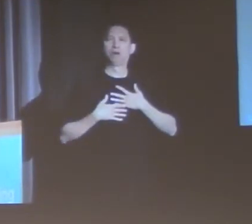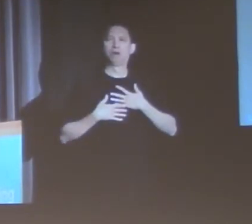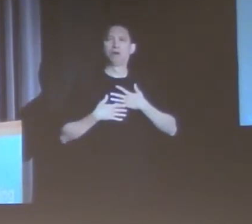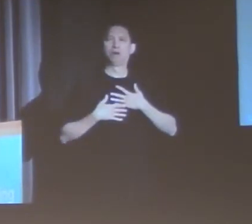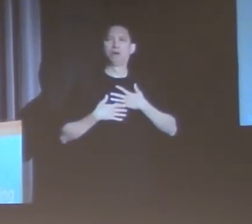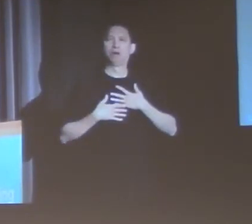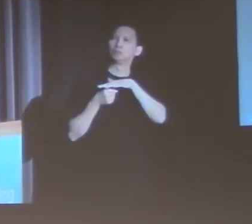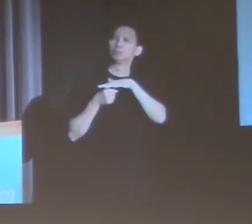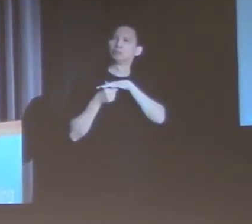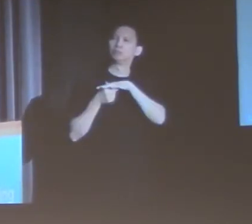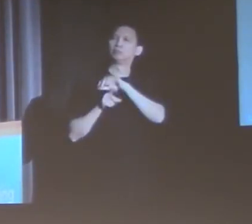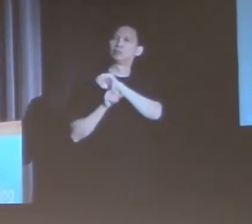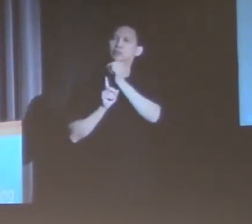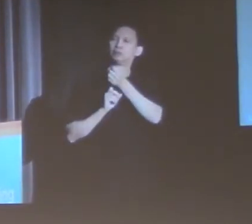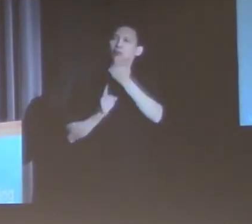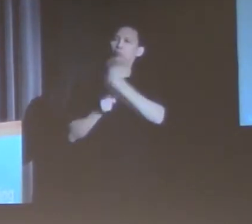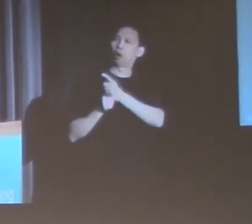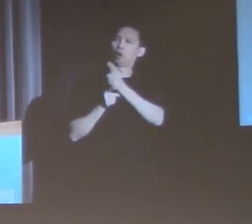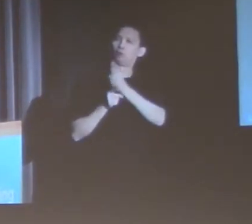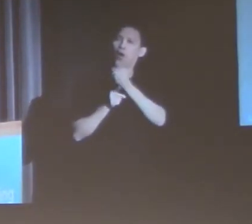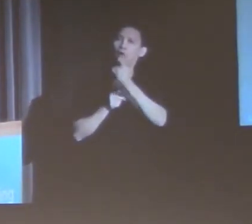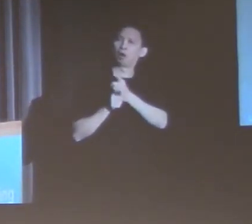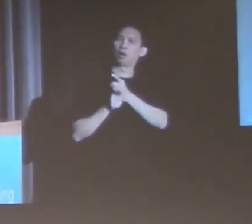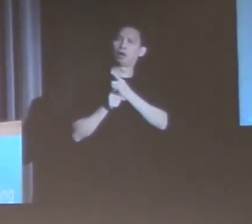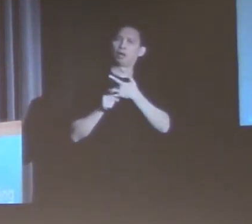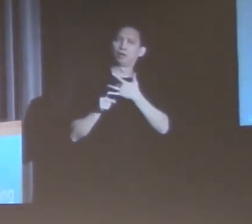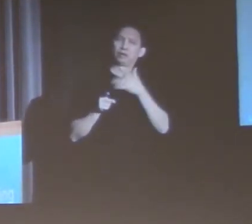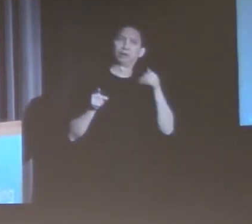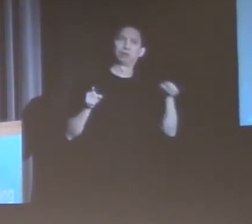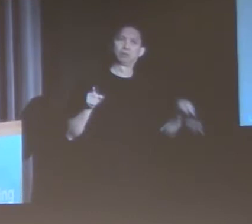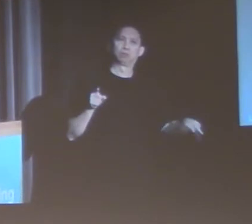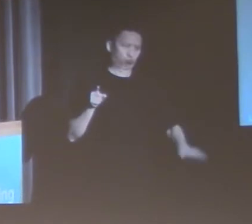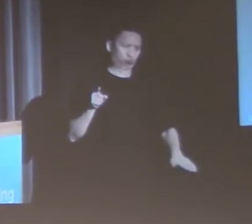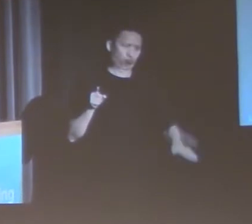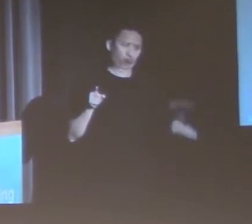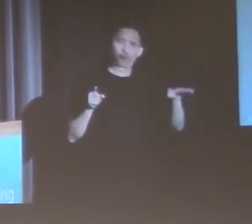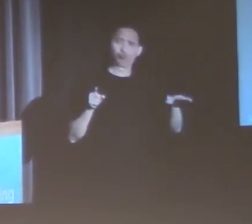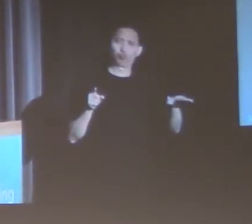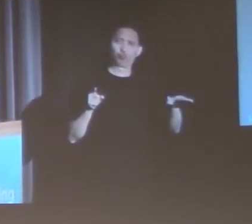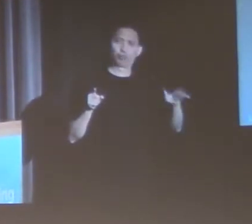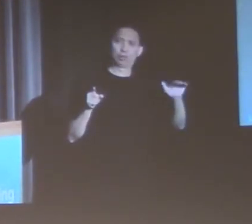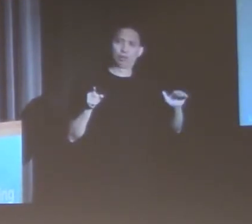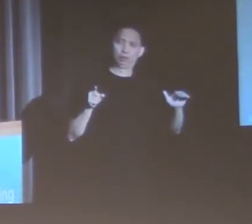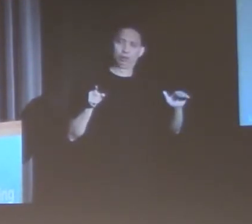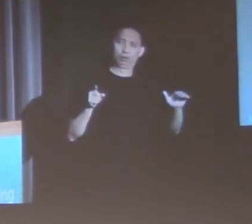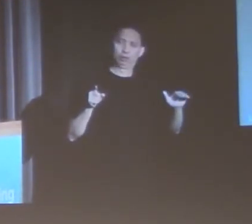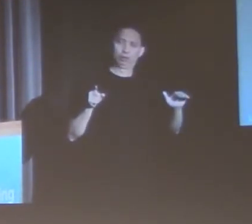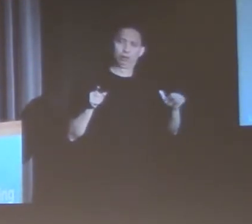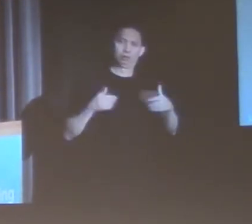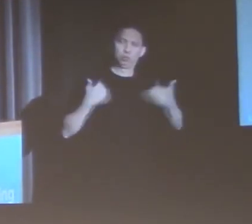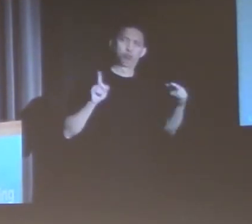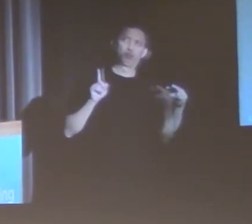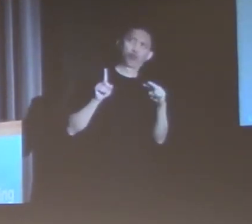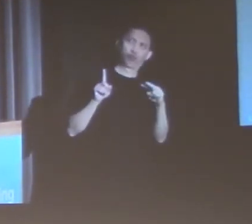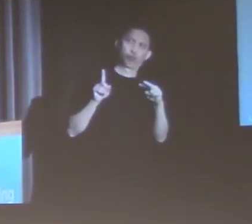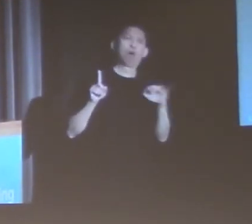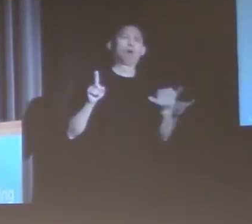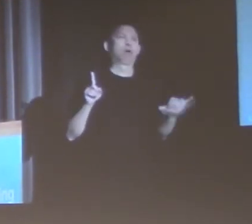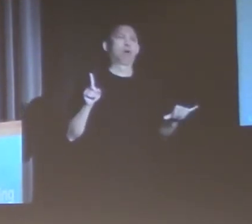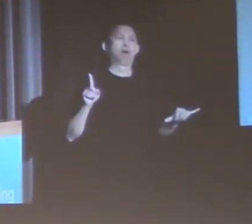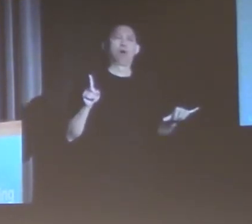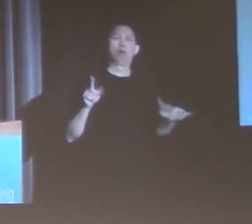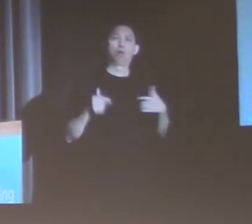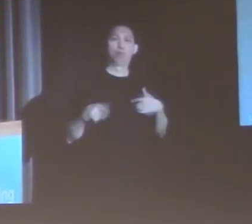have this sense of this child point of view, and they also have this kind of beauty of that's